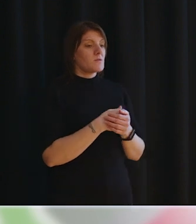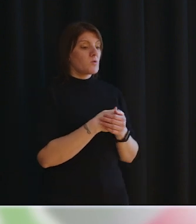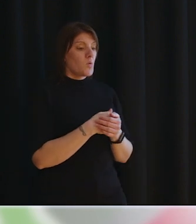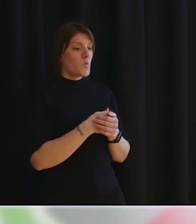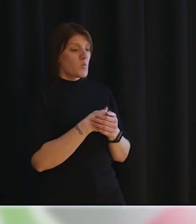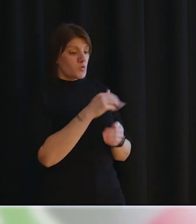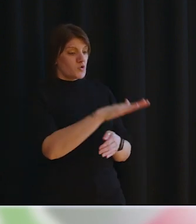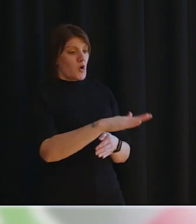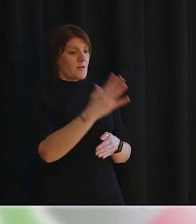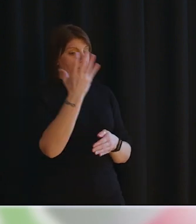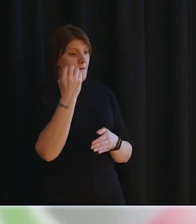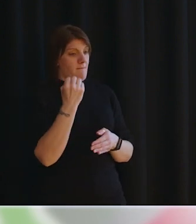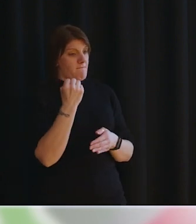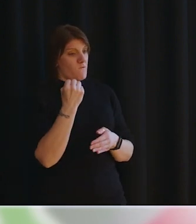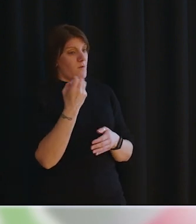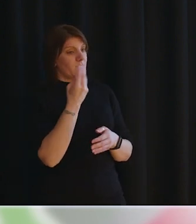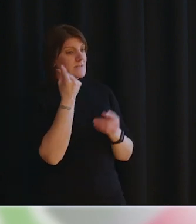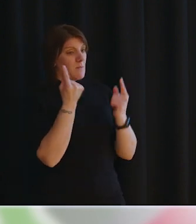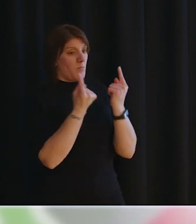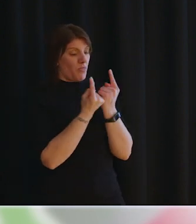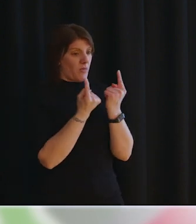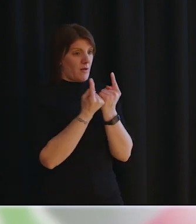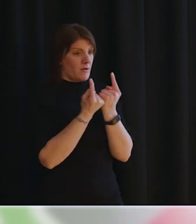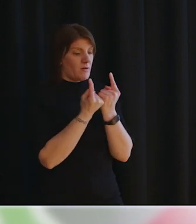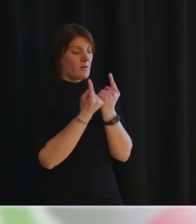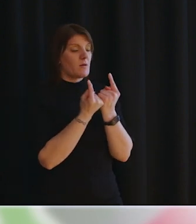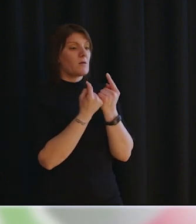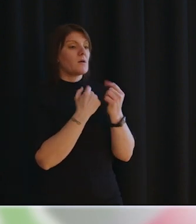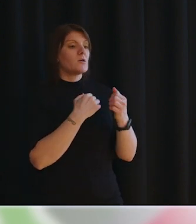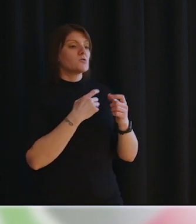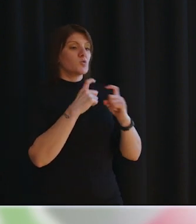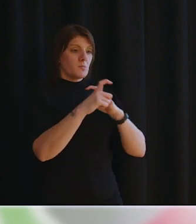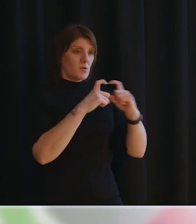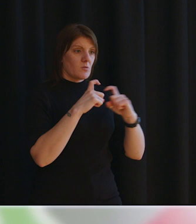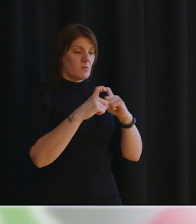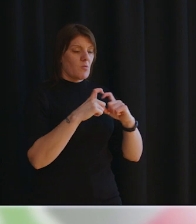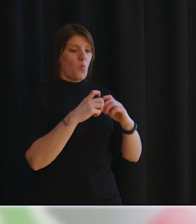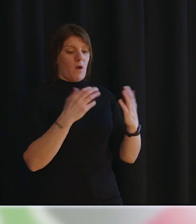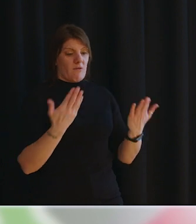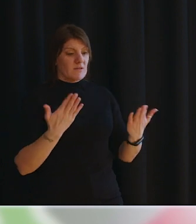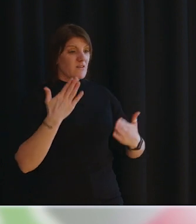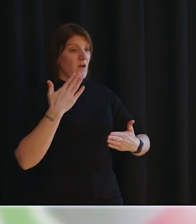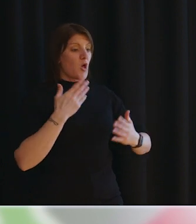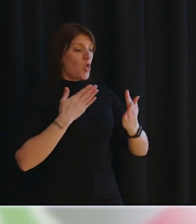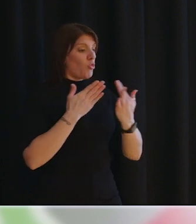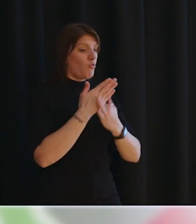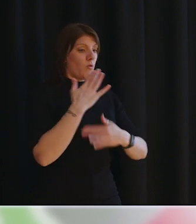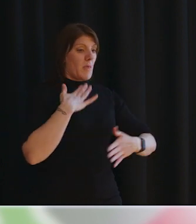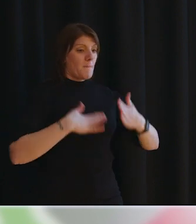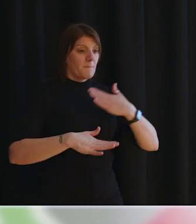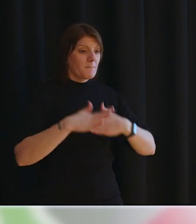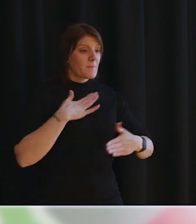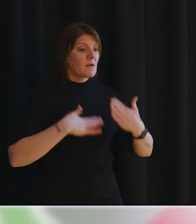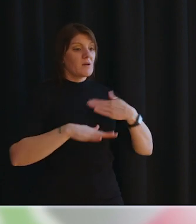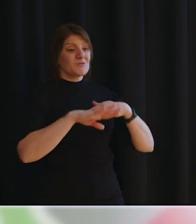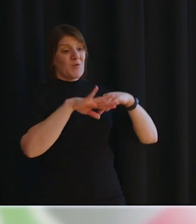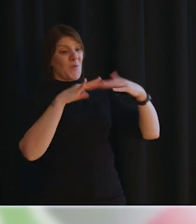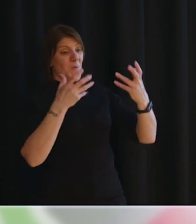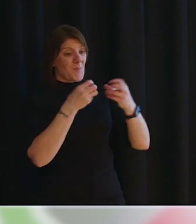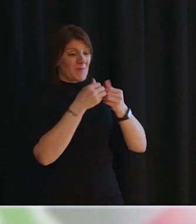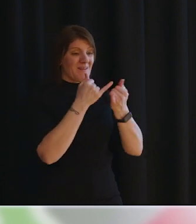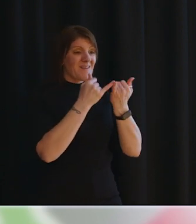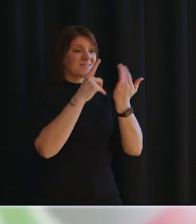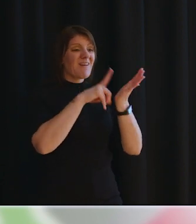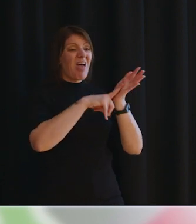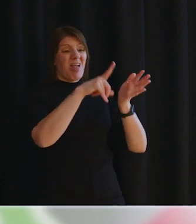that individual will communicate, whether it's through their behaviour, through a different means, or whether that be BSL, for example. That person